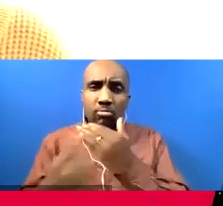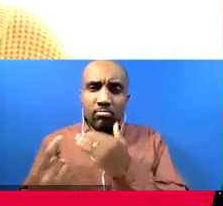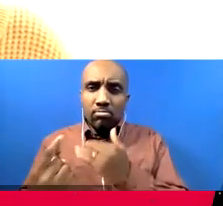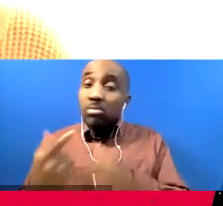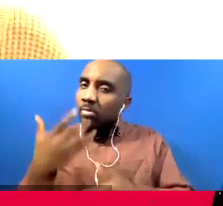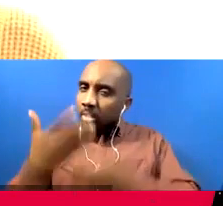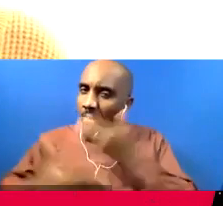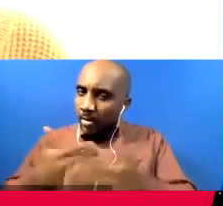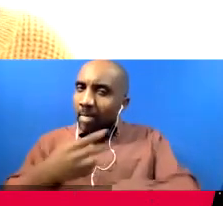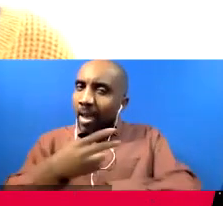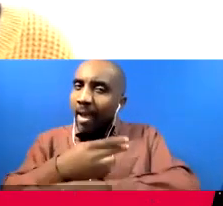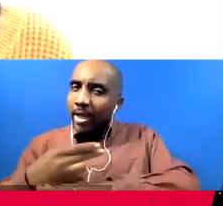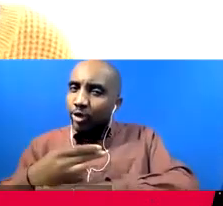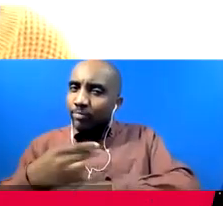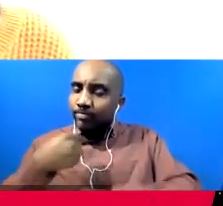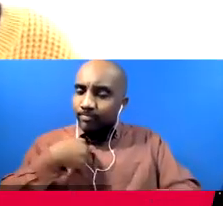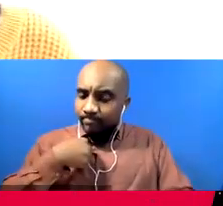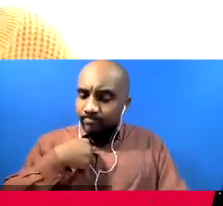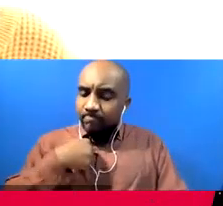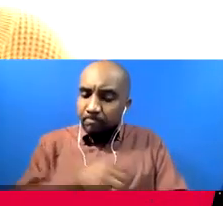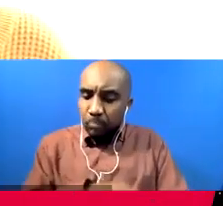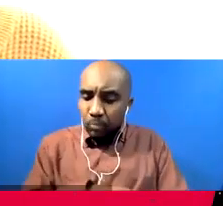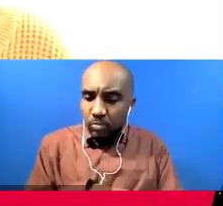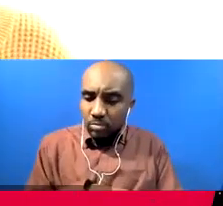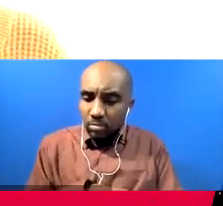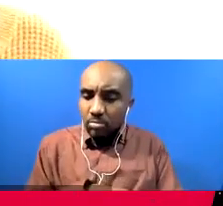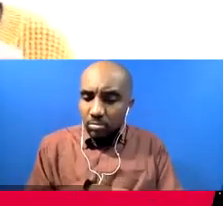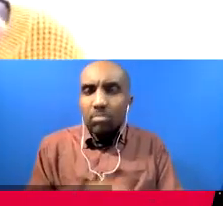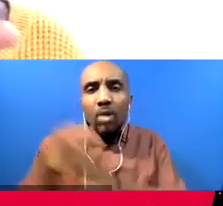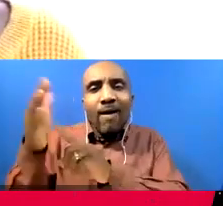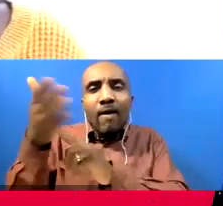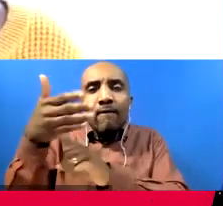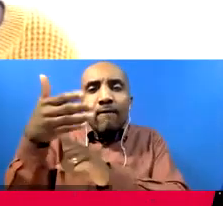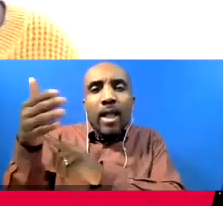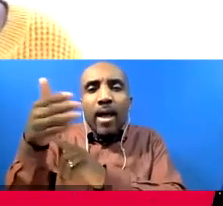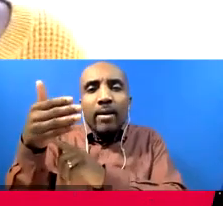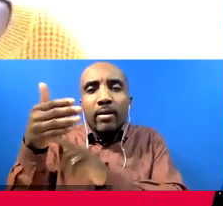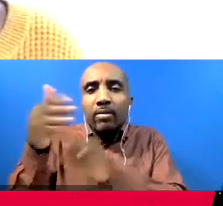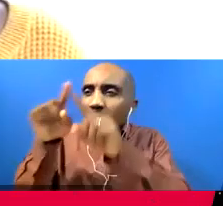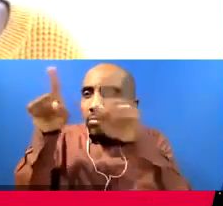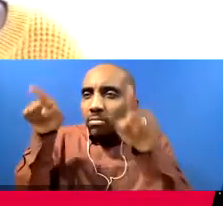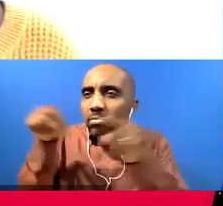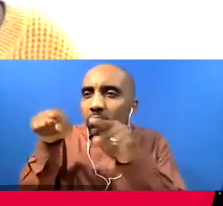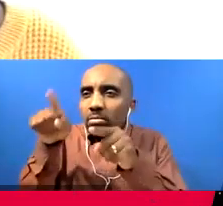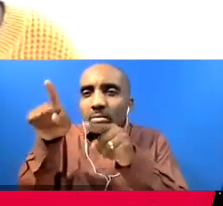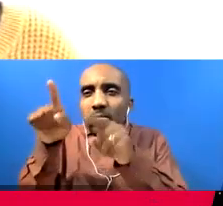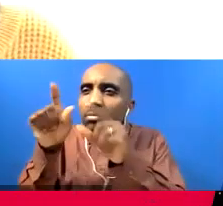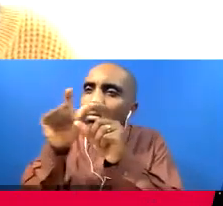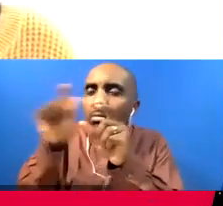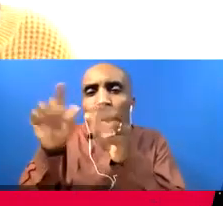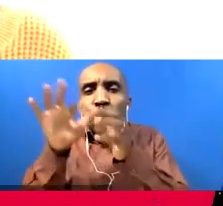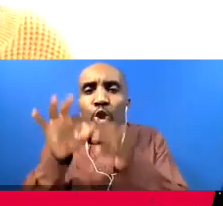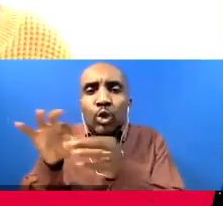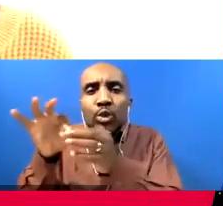stronger. Just going back to me being Haitian, in the, there's like a part of the Haitian flag, there's like a banner that